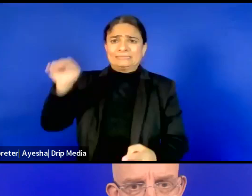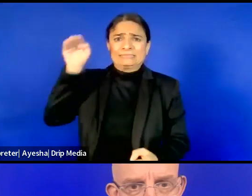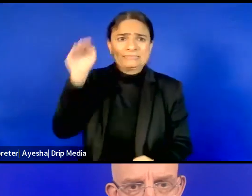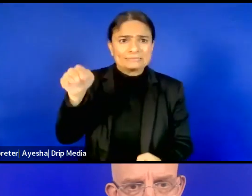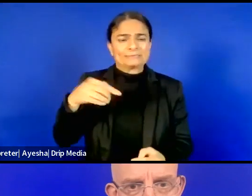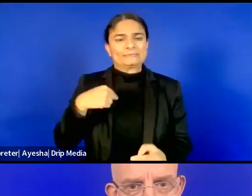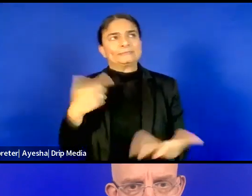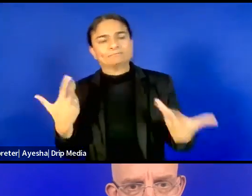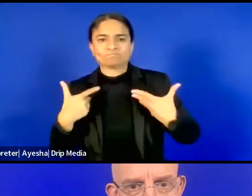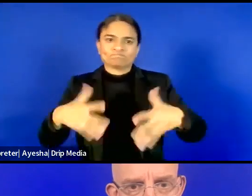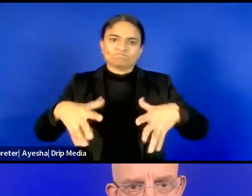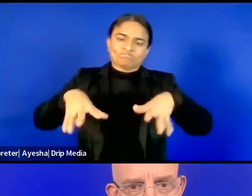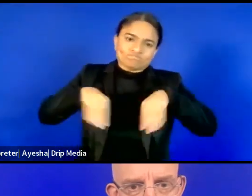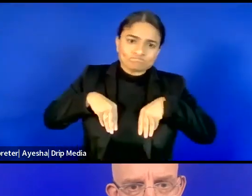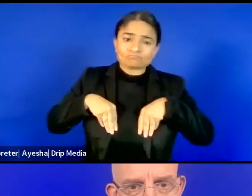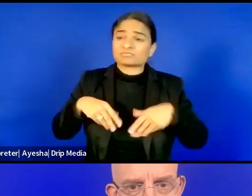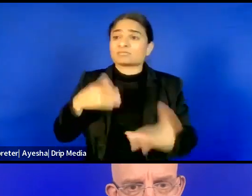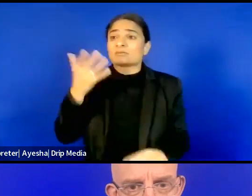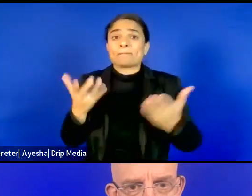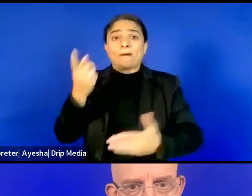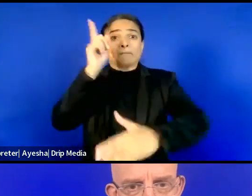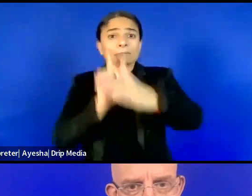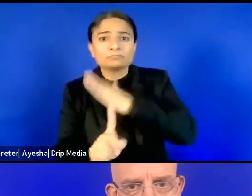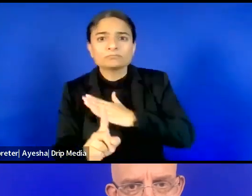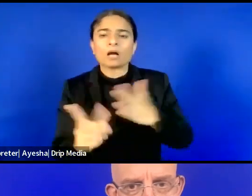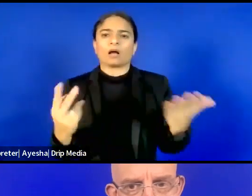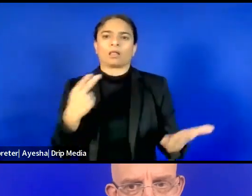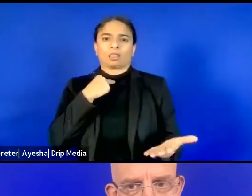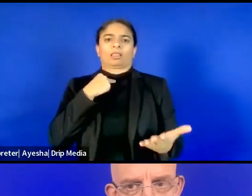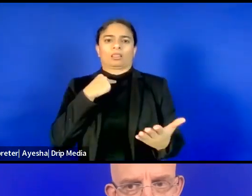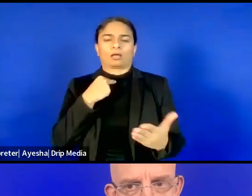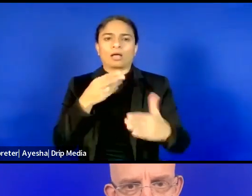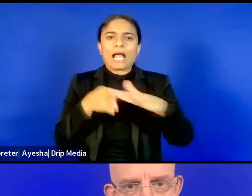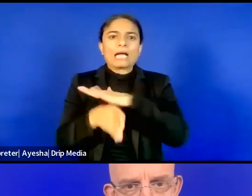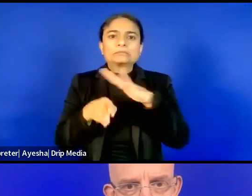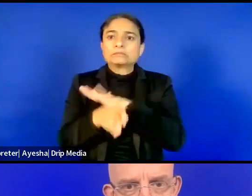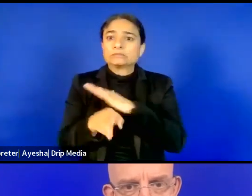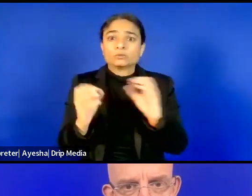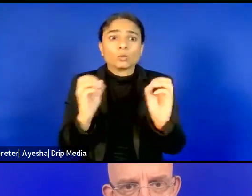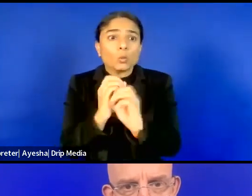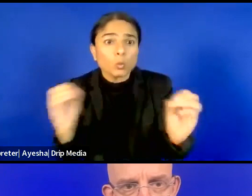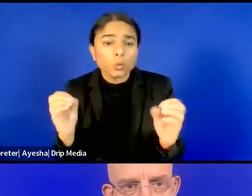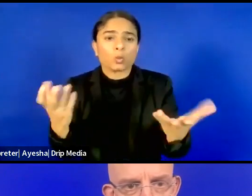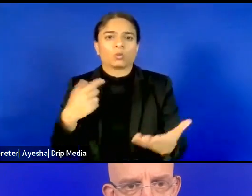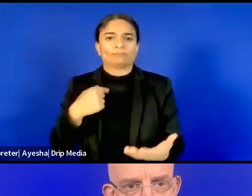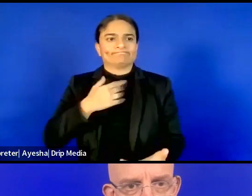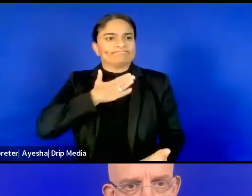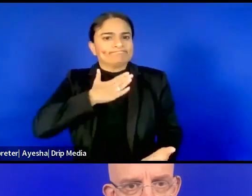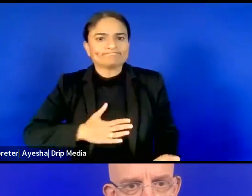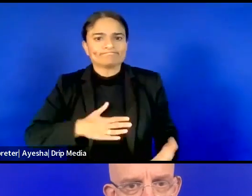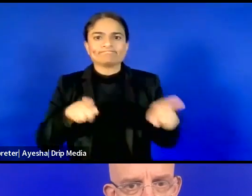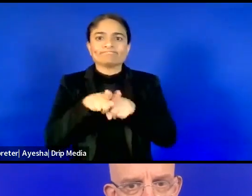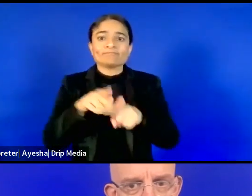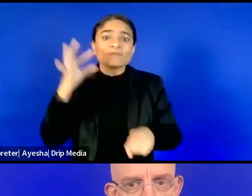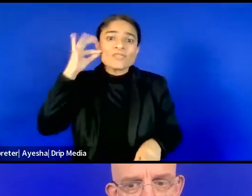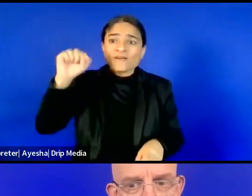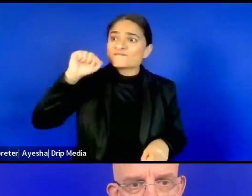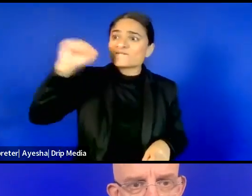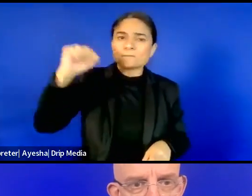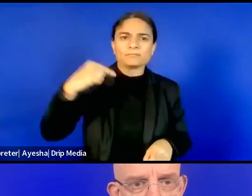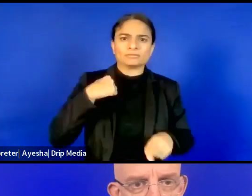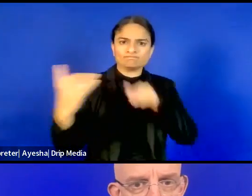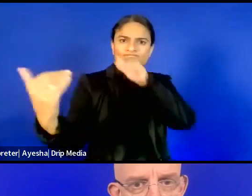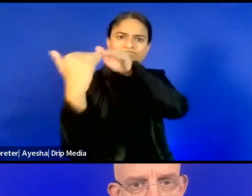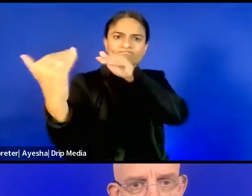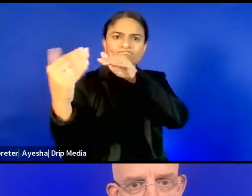I need to participate on an equal basis with the other feminists in the room. For me, this protocol changes that